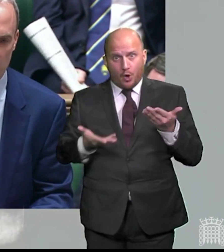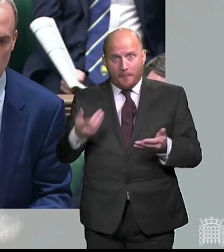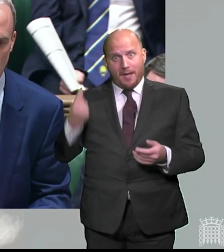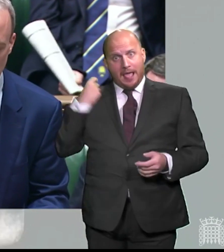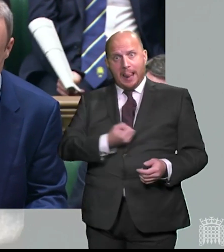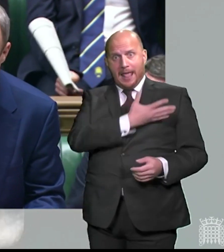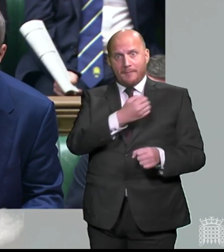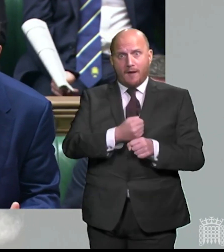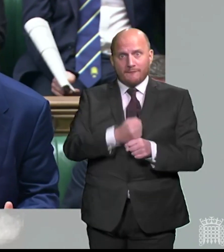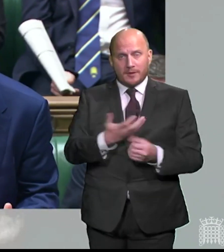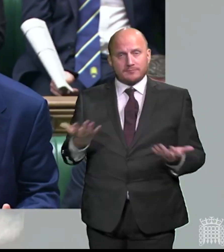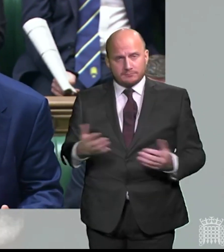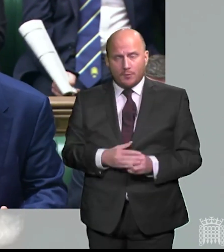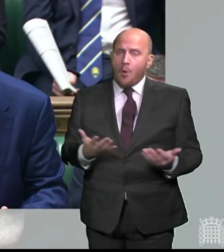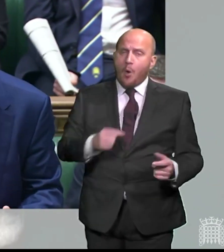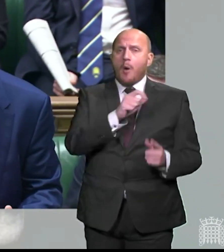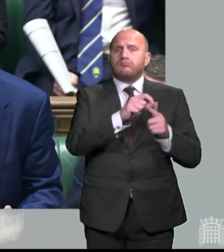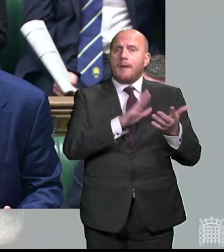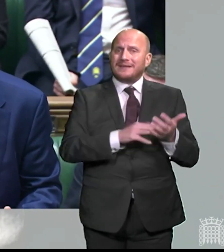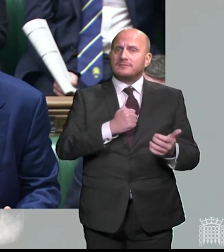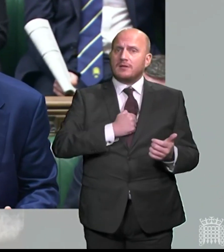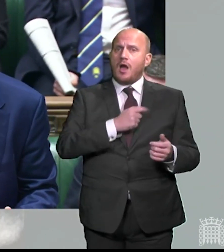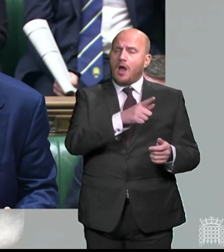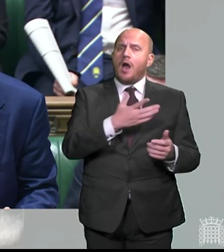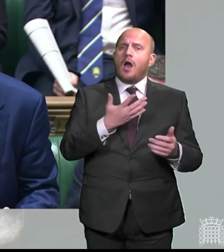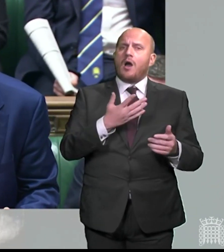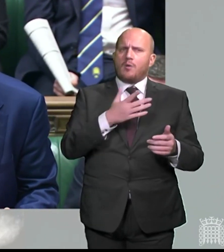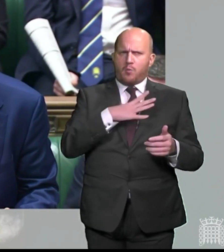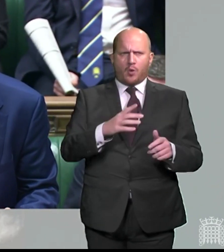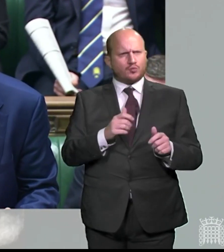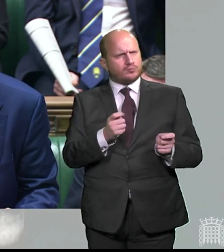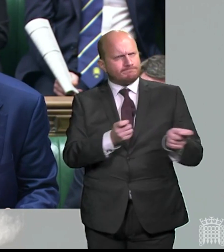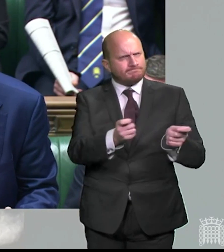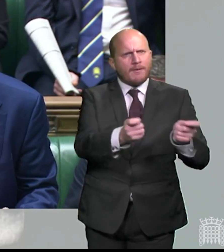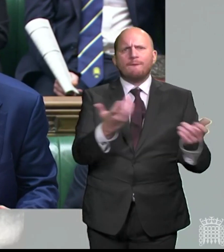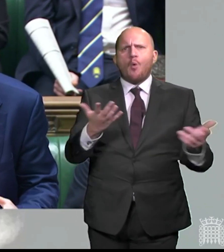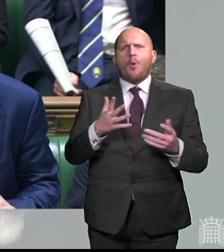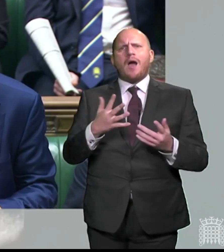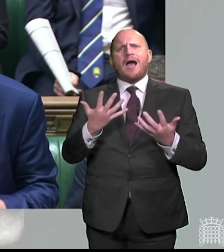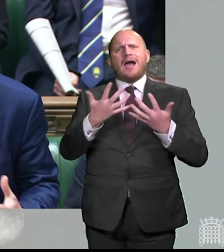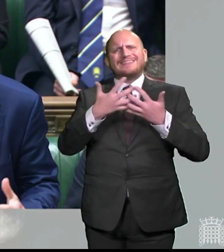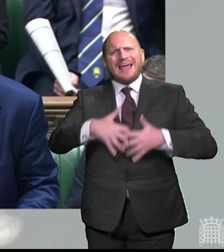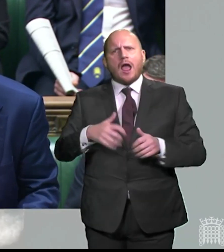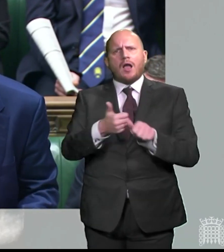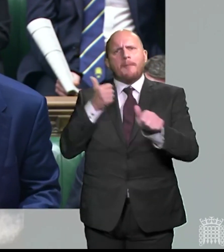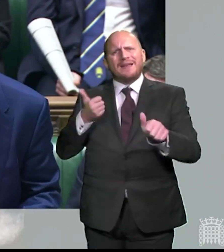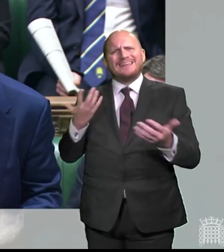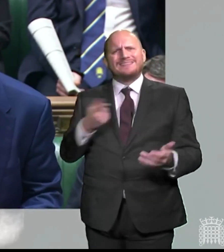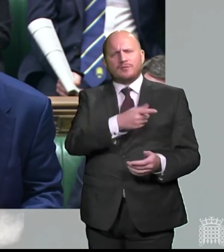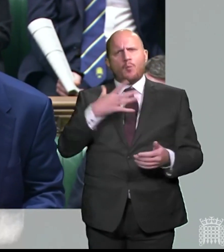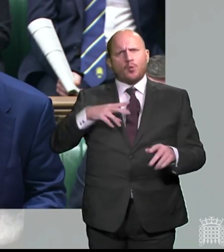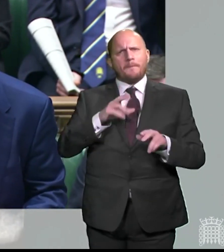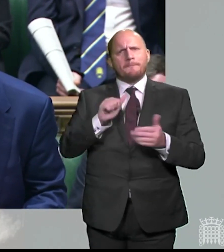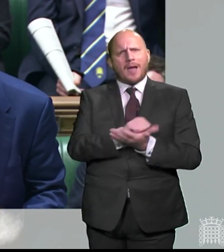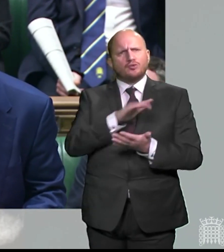Prime Minister's approach to big tech companies, where he's led the charge with the G presidency in making sure there's an international